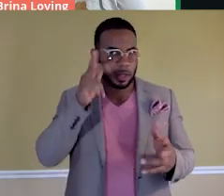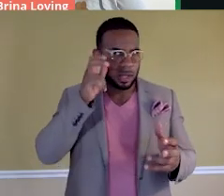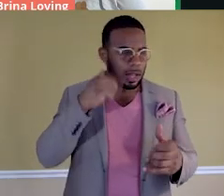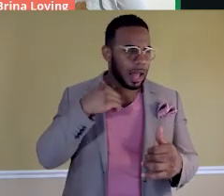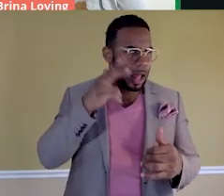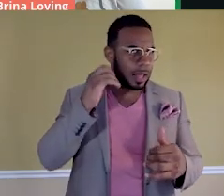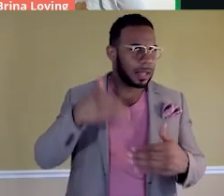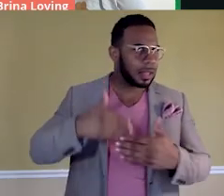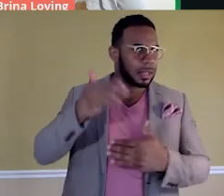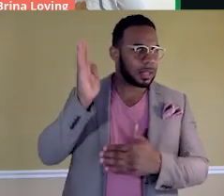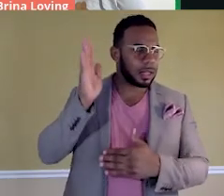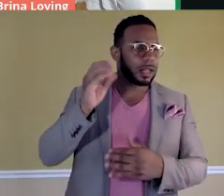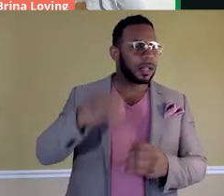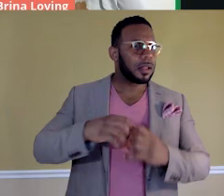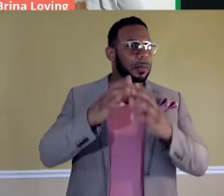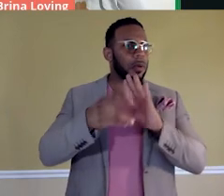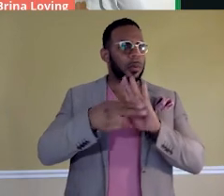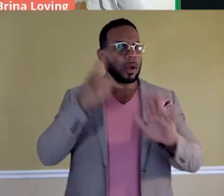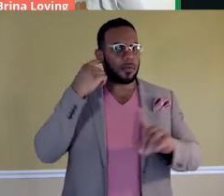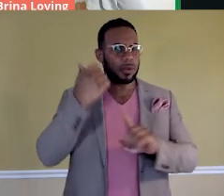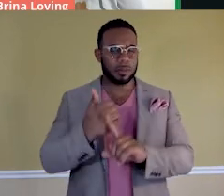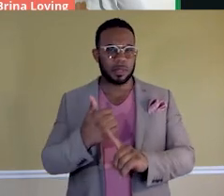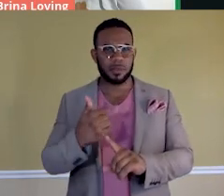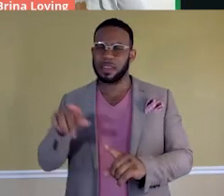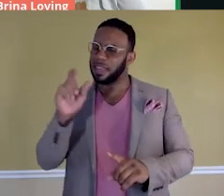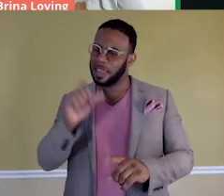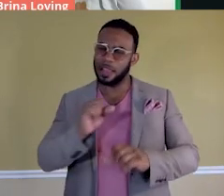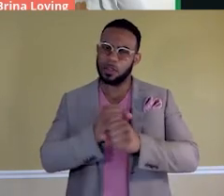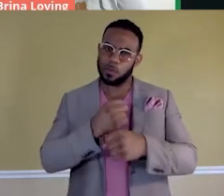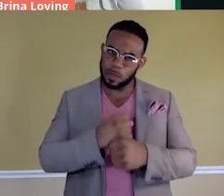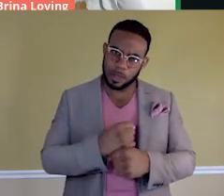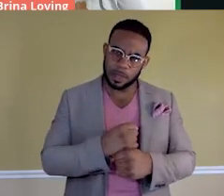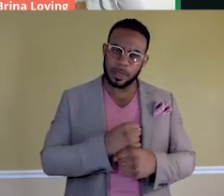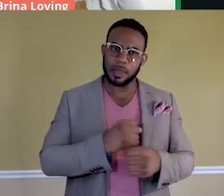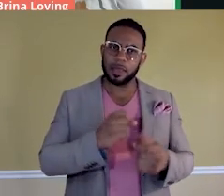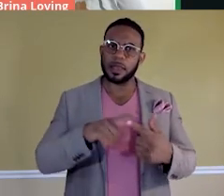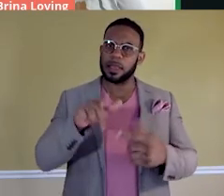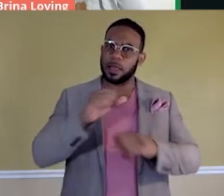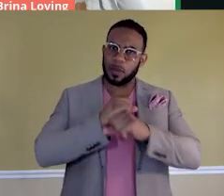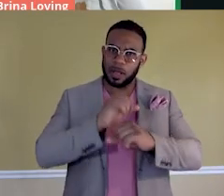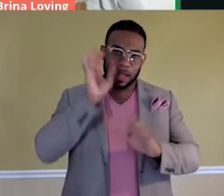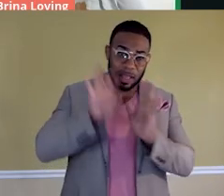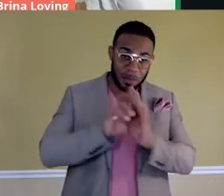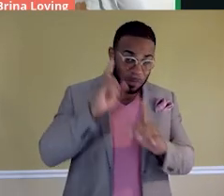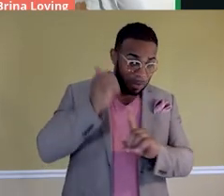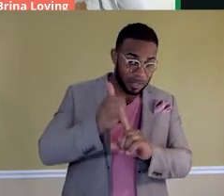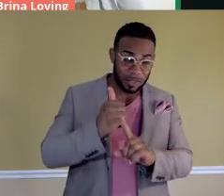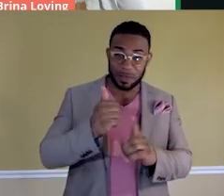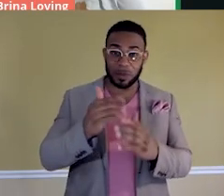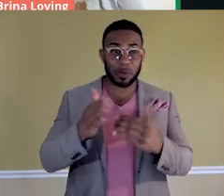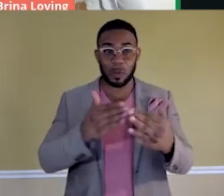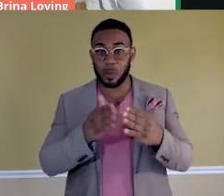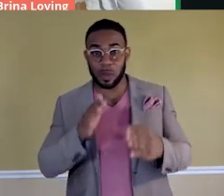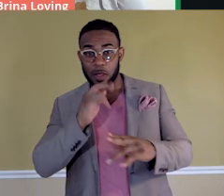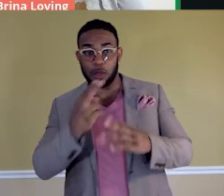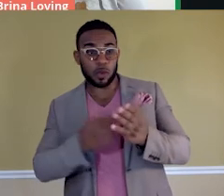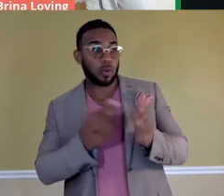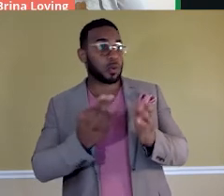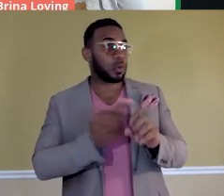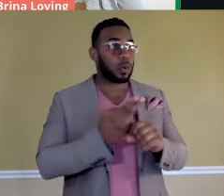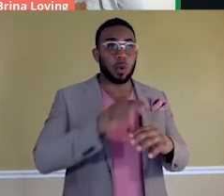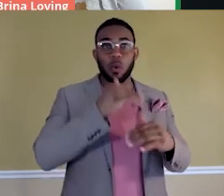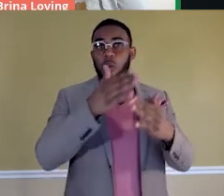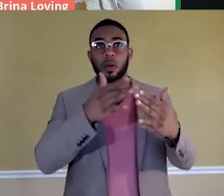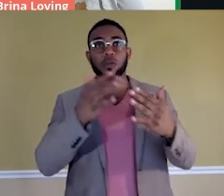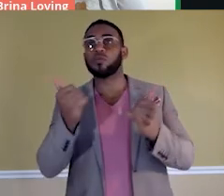but whether he likes it or not, he's building a brand for himself. He has to protect that image for himself. So no matter where it is used, no matter